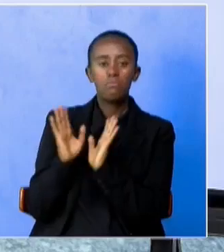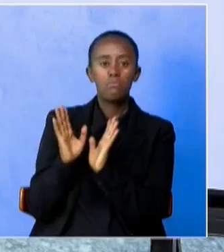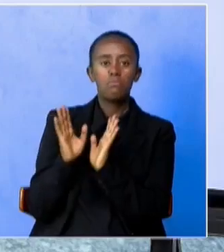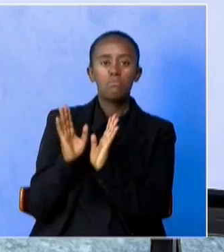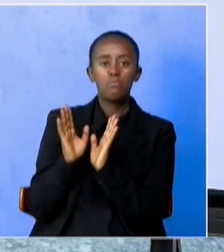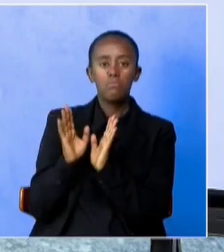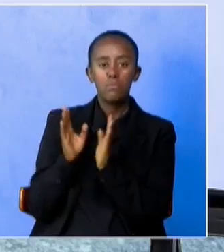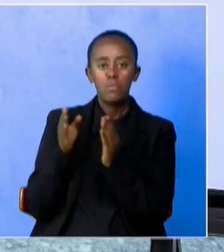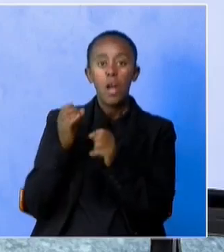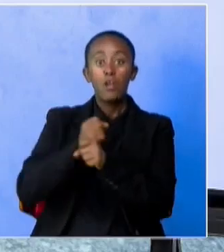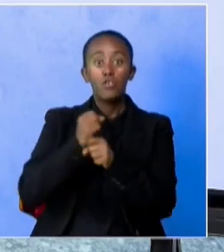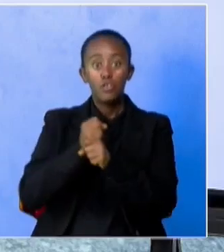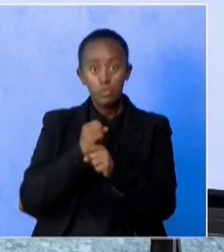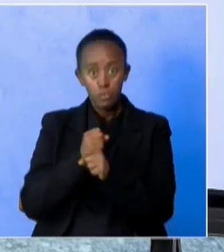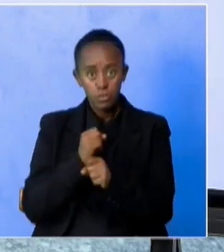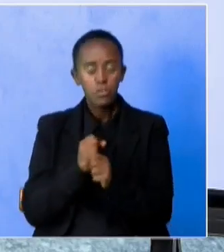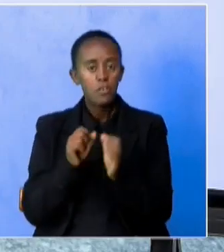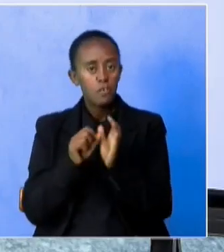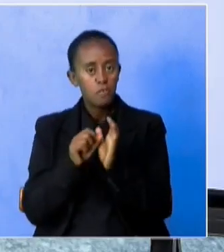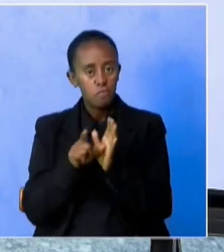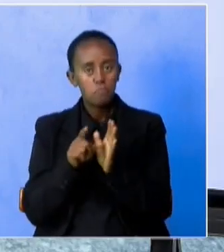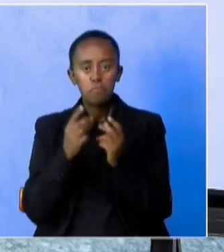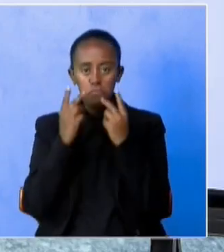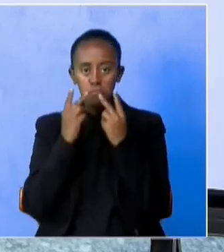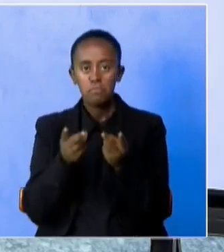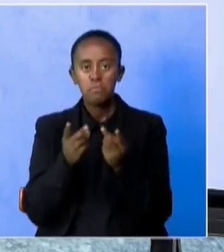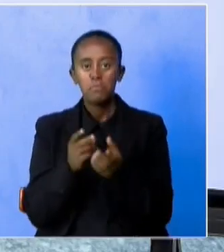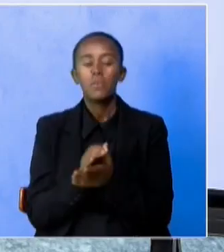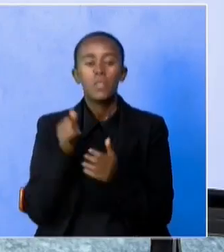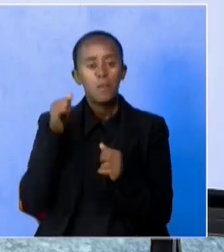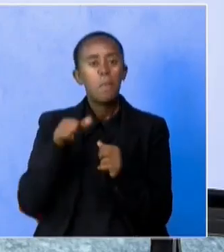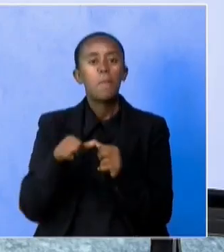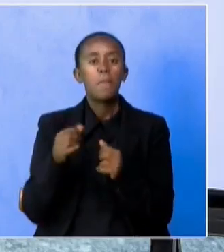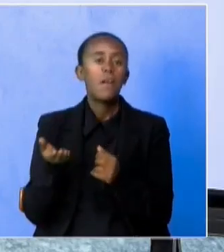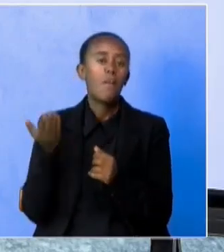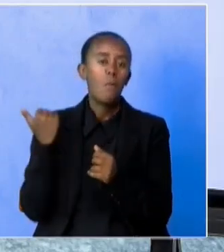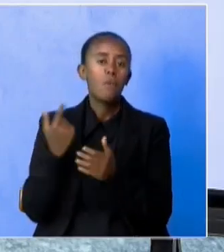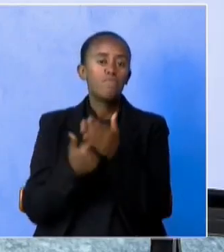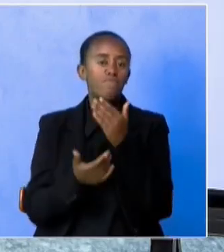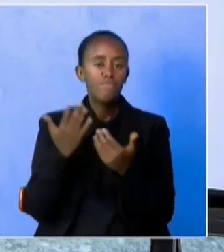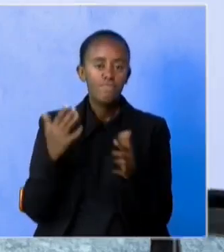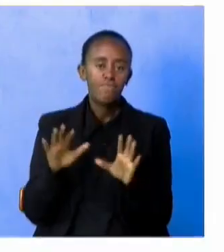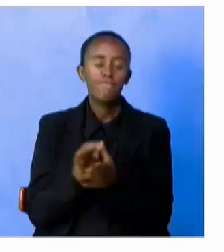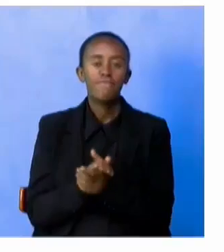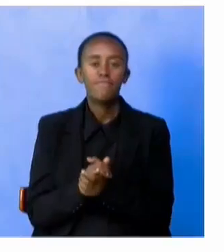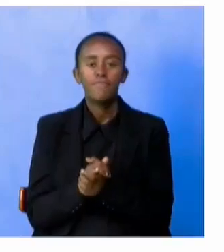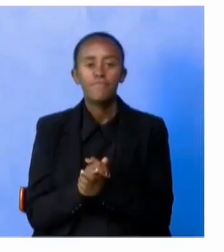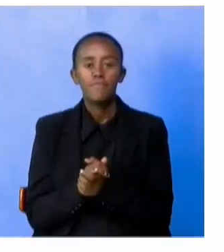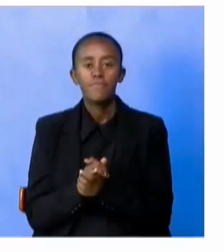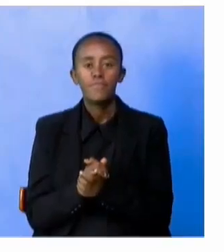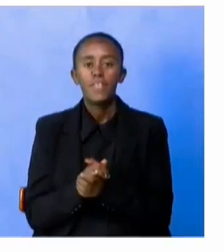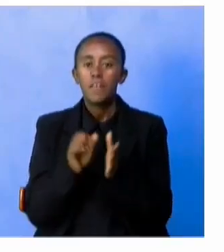examples and remember what we talked about last time. For example, if it is an active